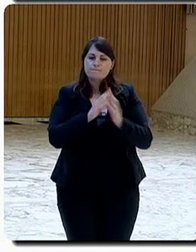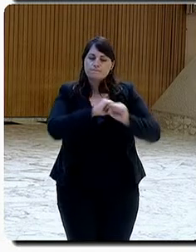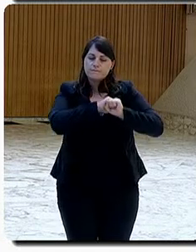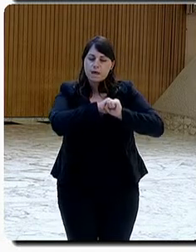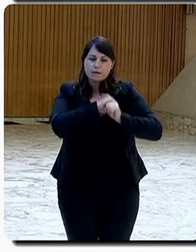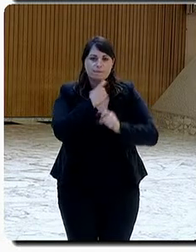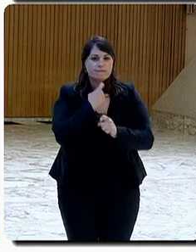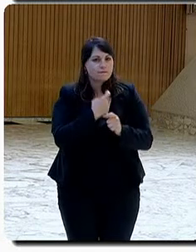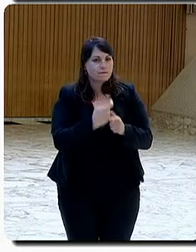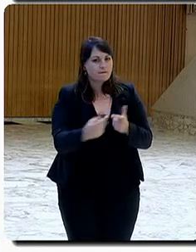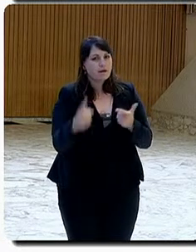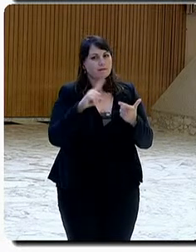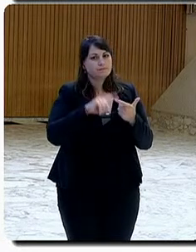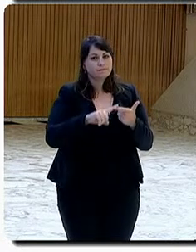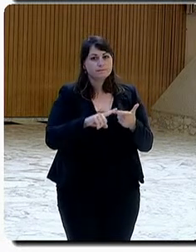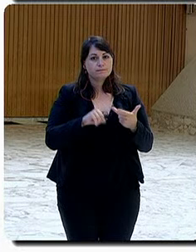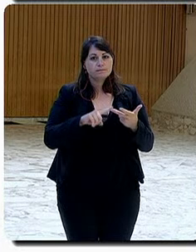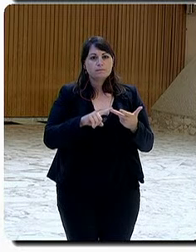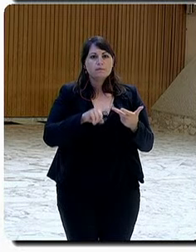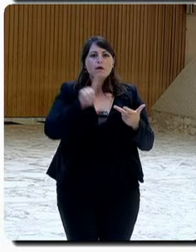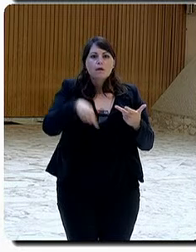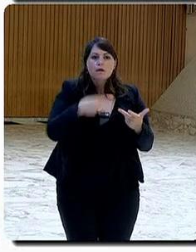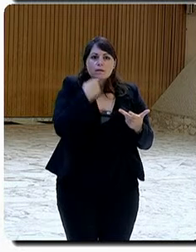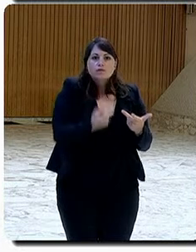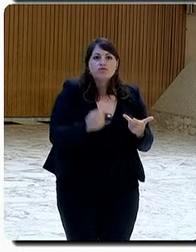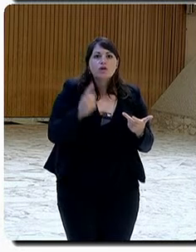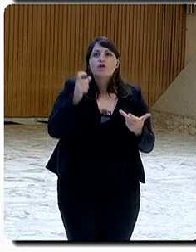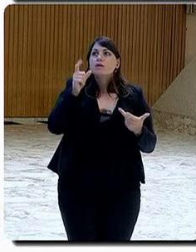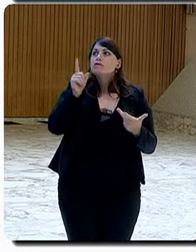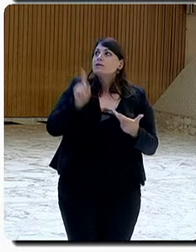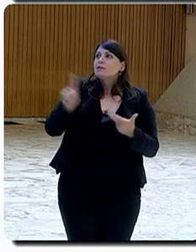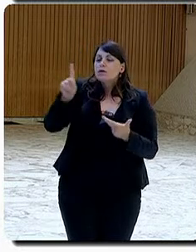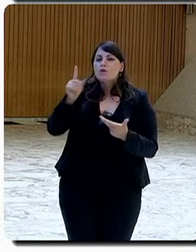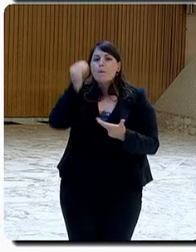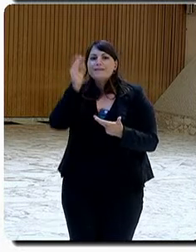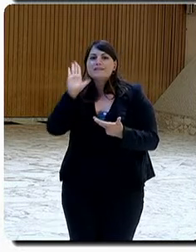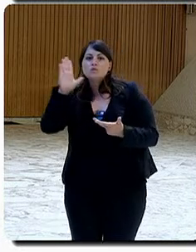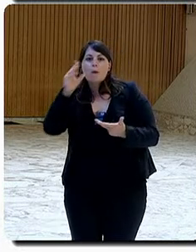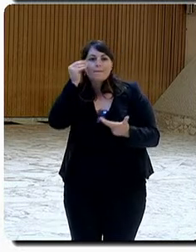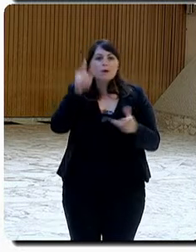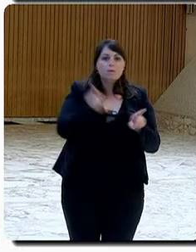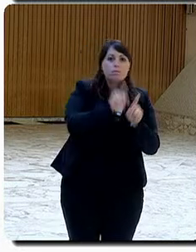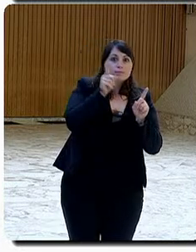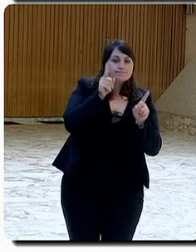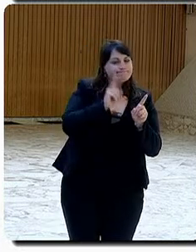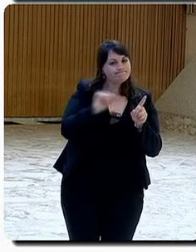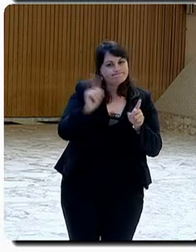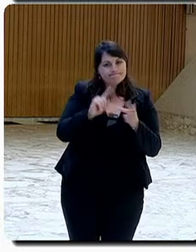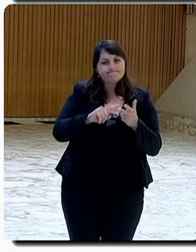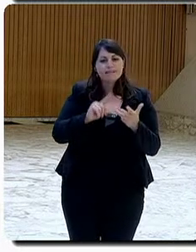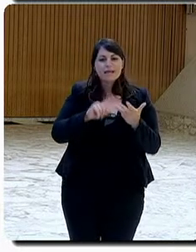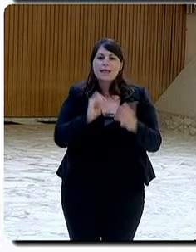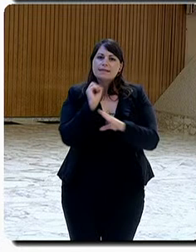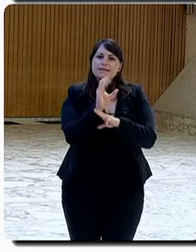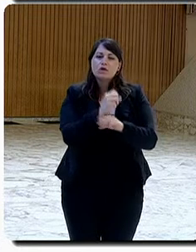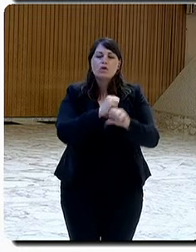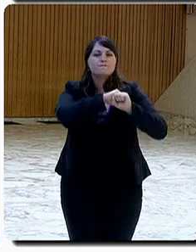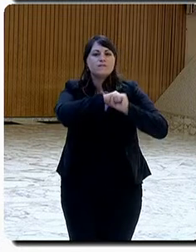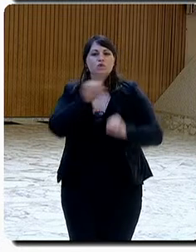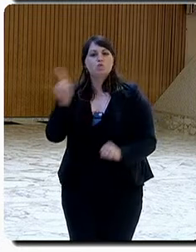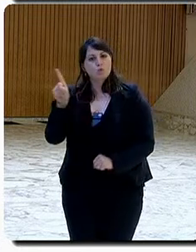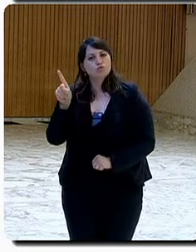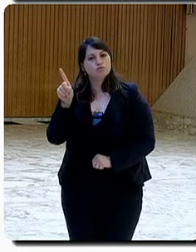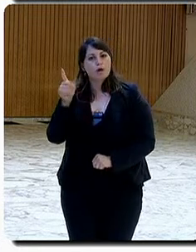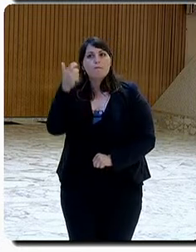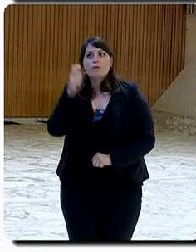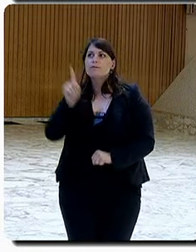not our timing. They teach us to have trust, even if God's promise is taking longer than we'd like. Finally, they teach